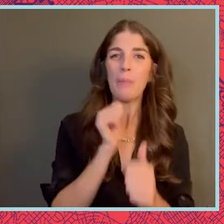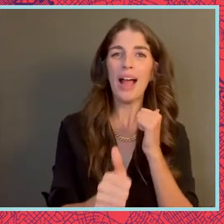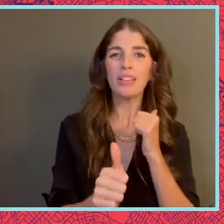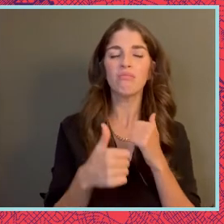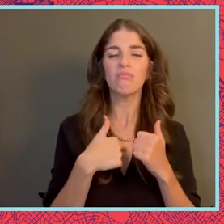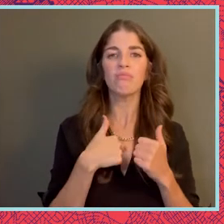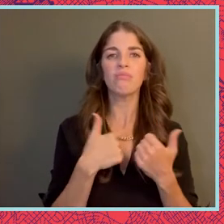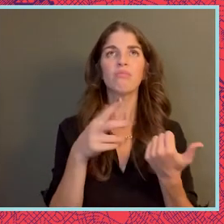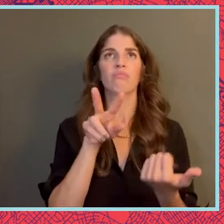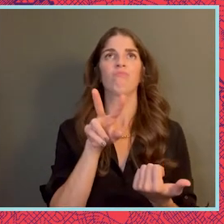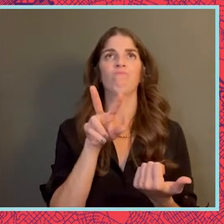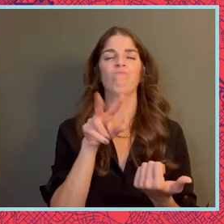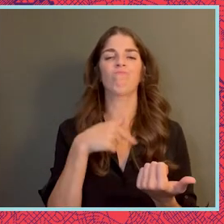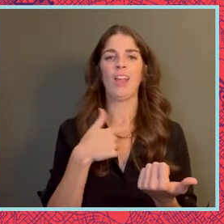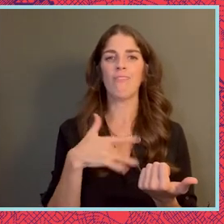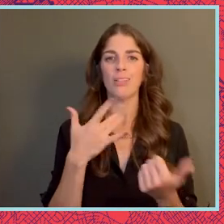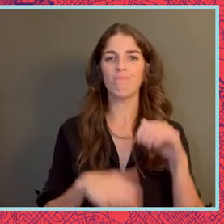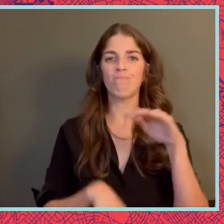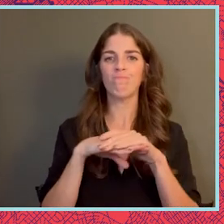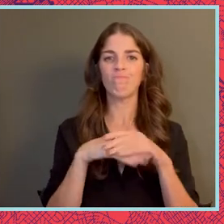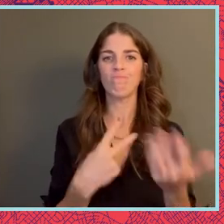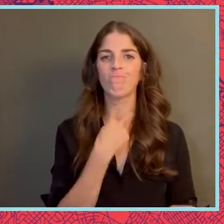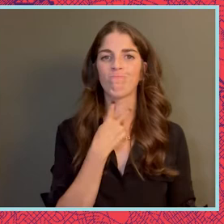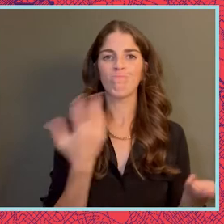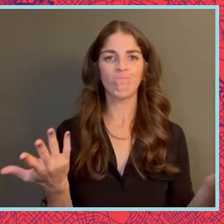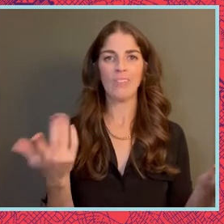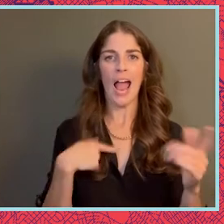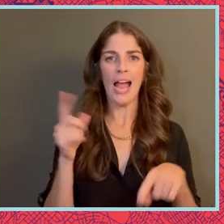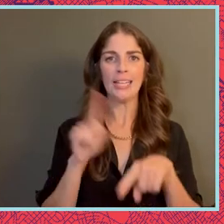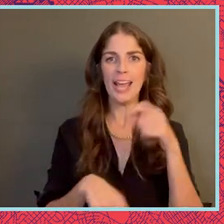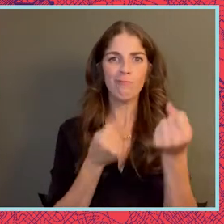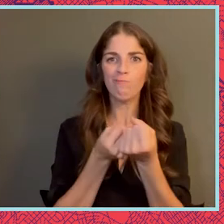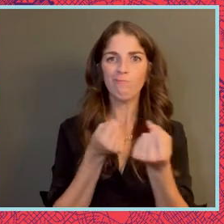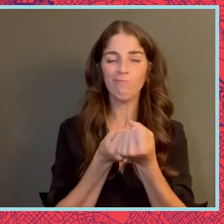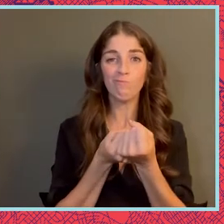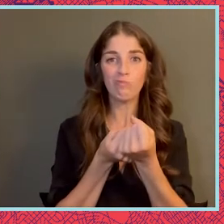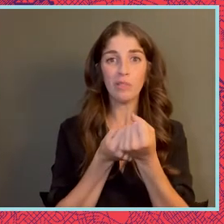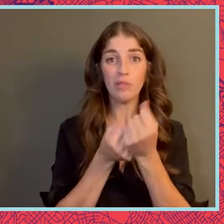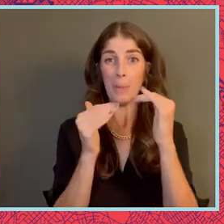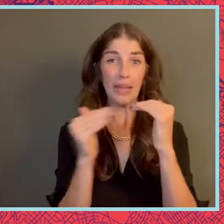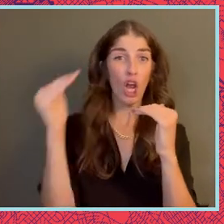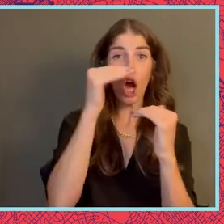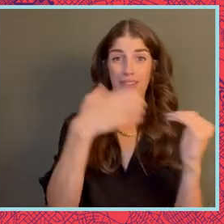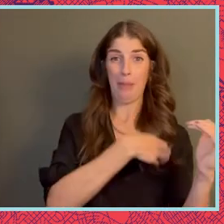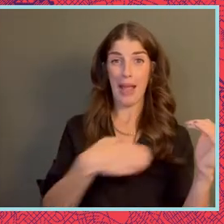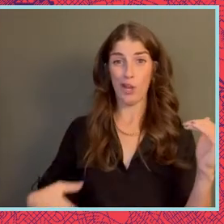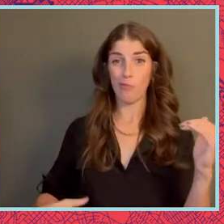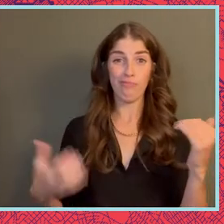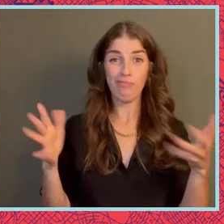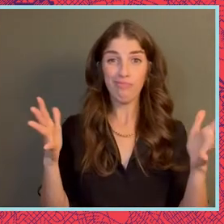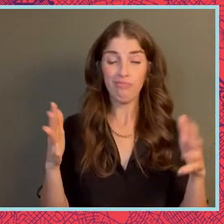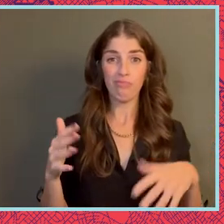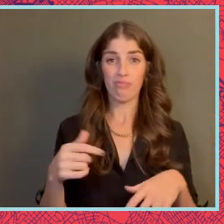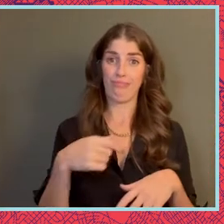these provisions were passed through Congress, that's where I knew my advocacy ended, at the mayor's office. That